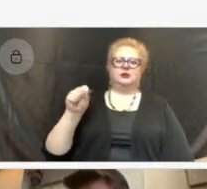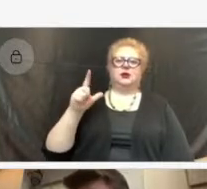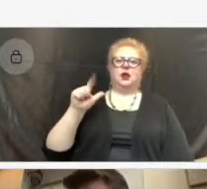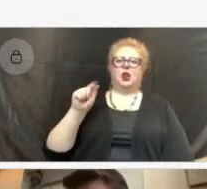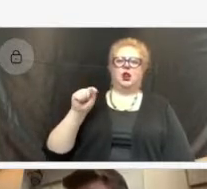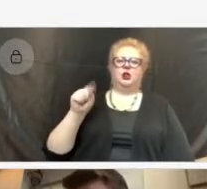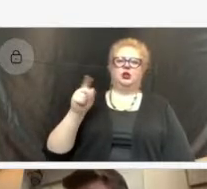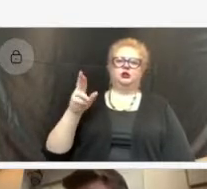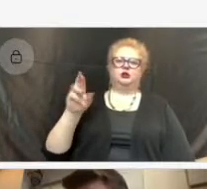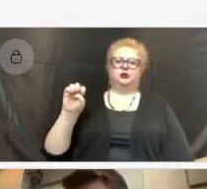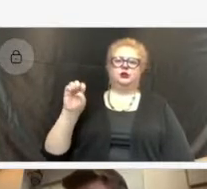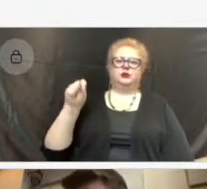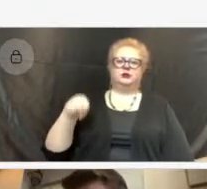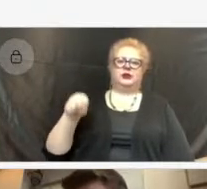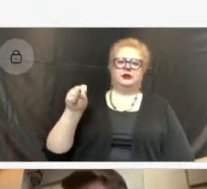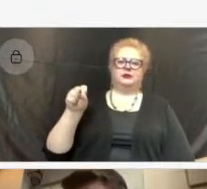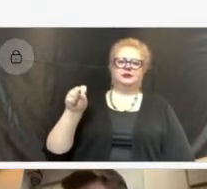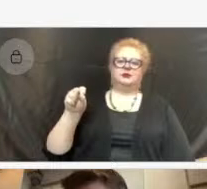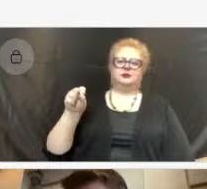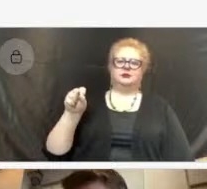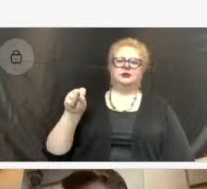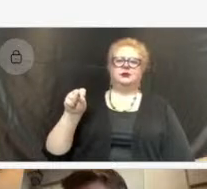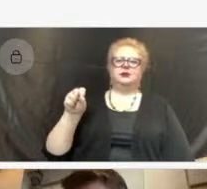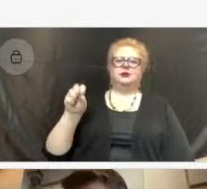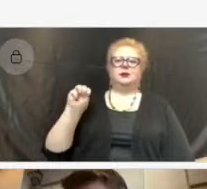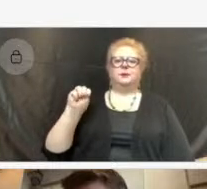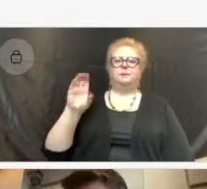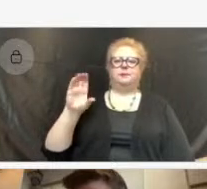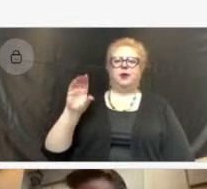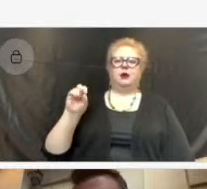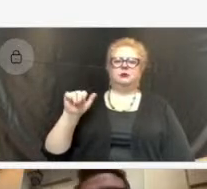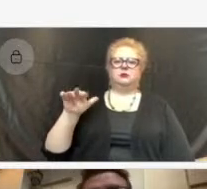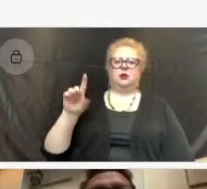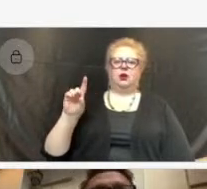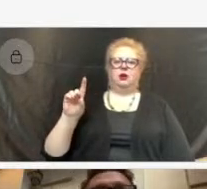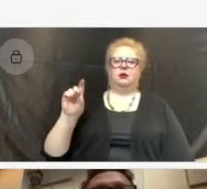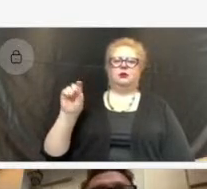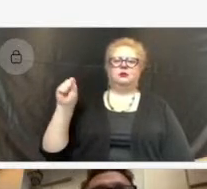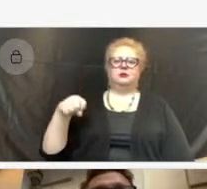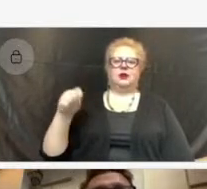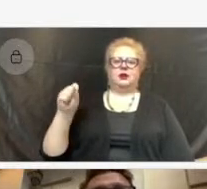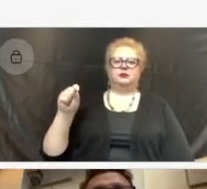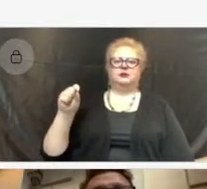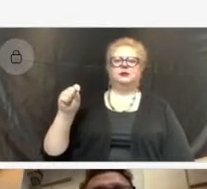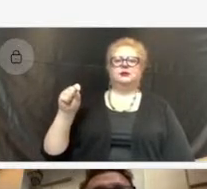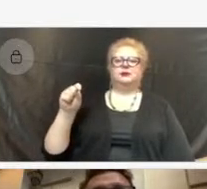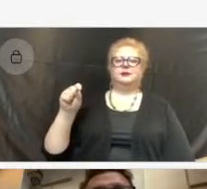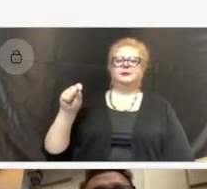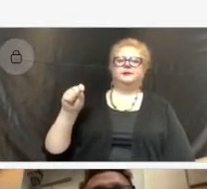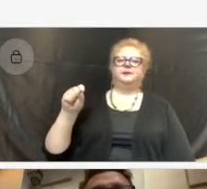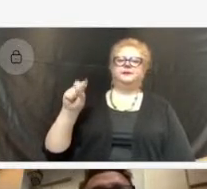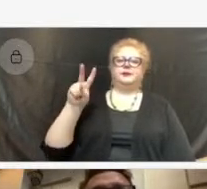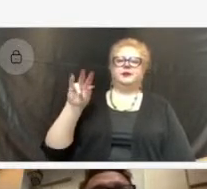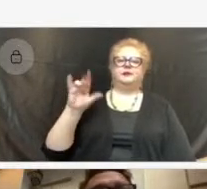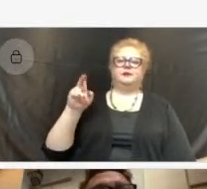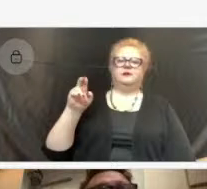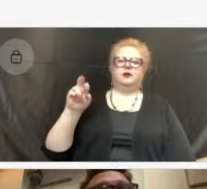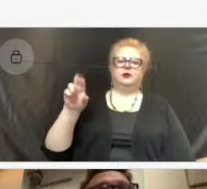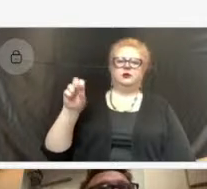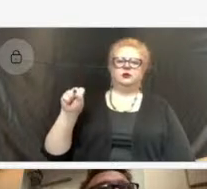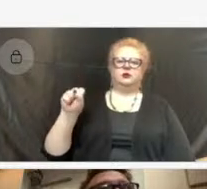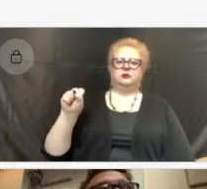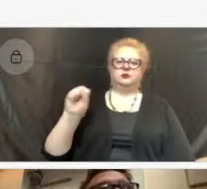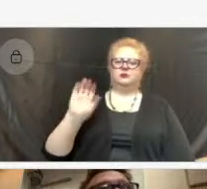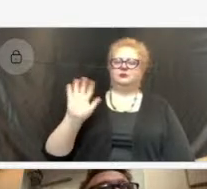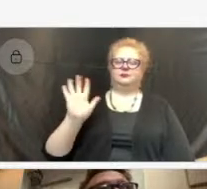Latour, Yes. McDonald, Yes. Vickers. I'm